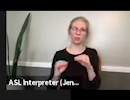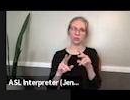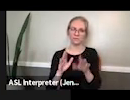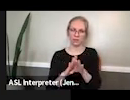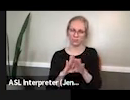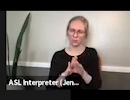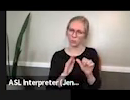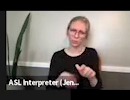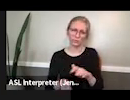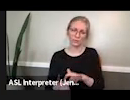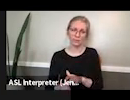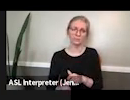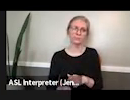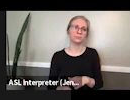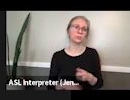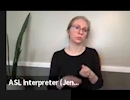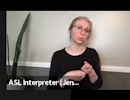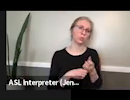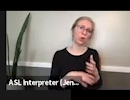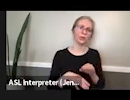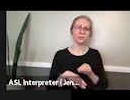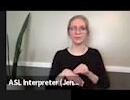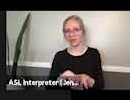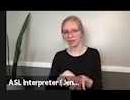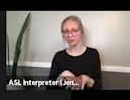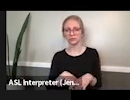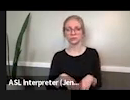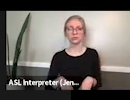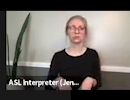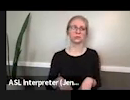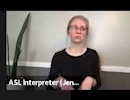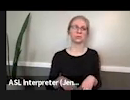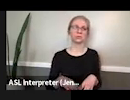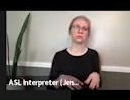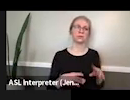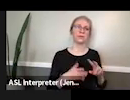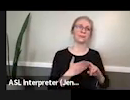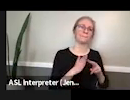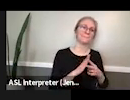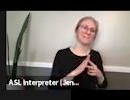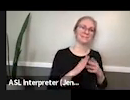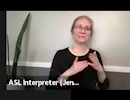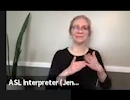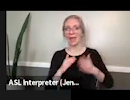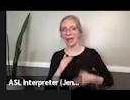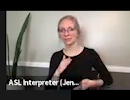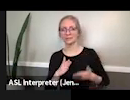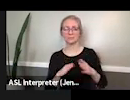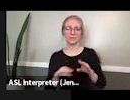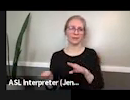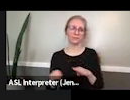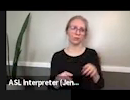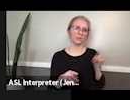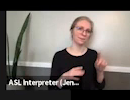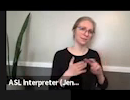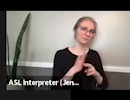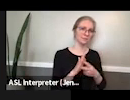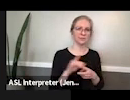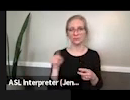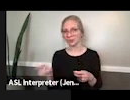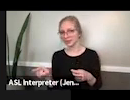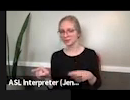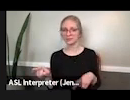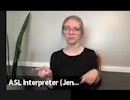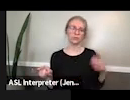right? Cause and effect, means, ends behavior. One thing stands for another thing. He knows what